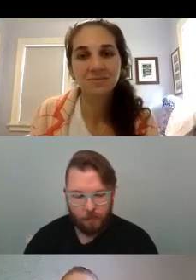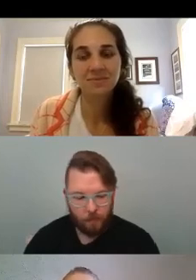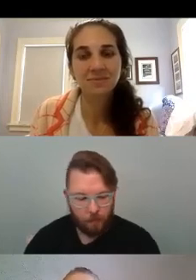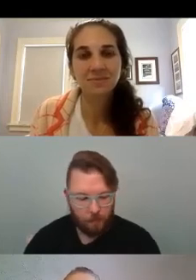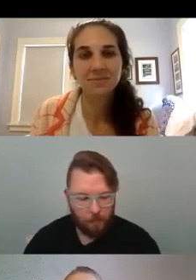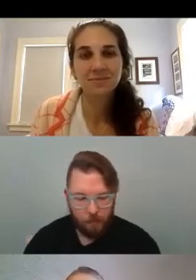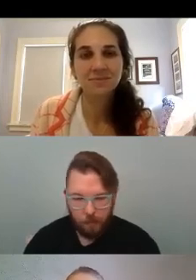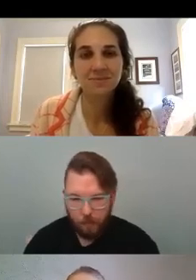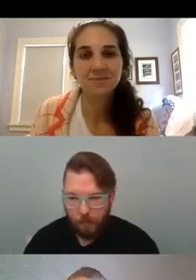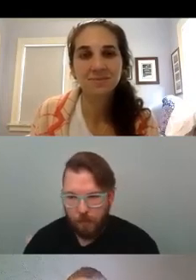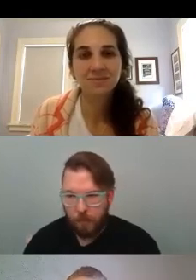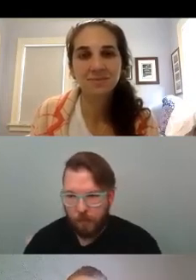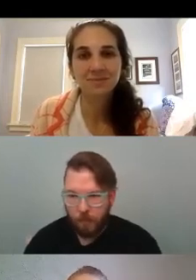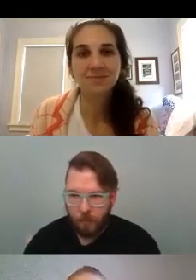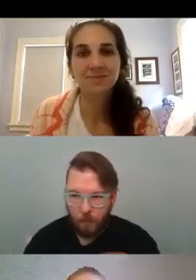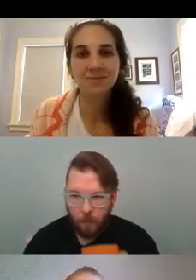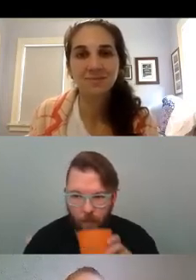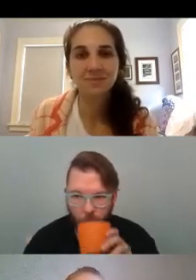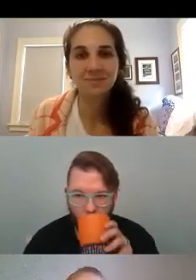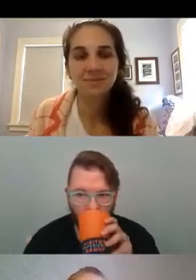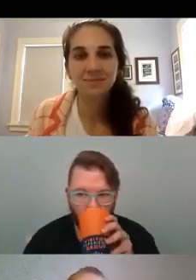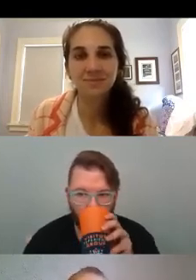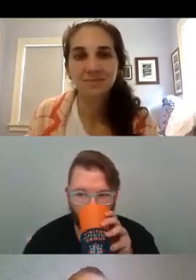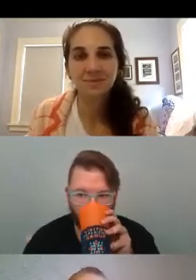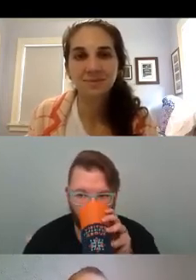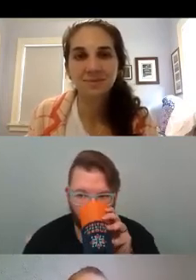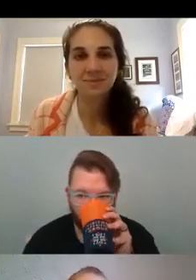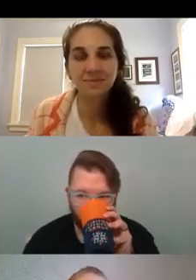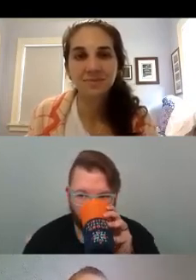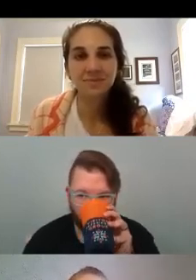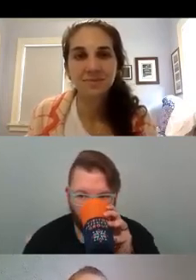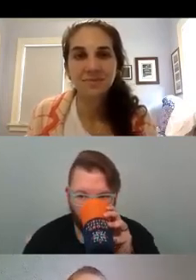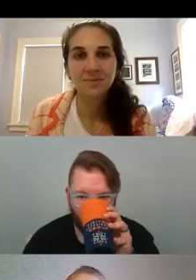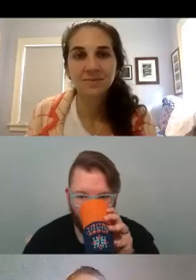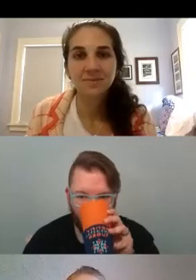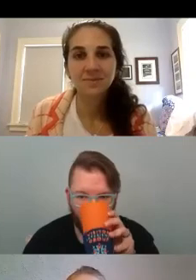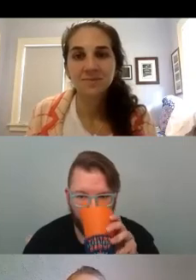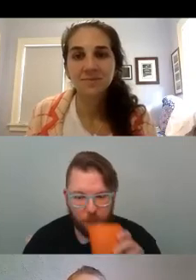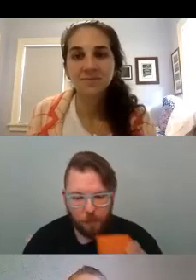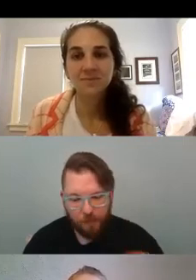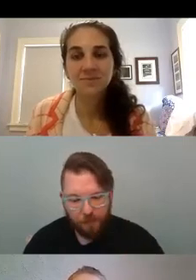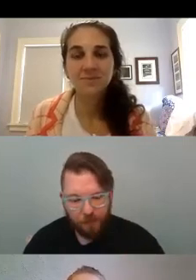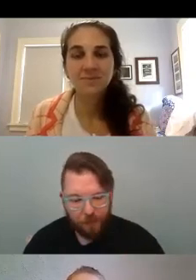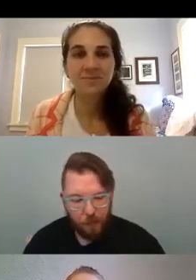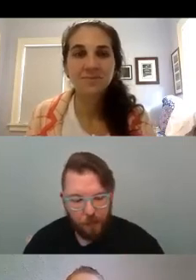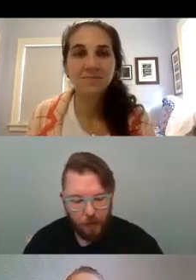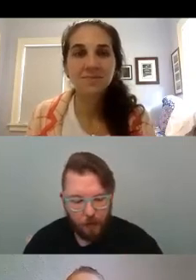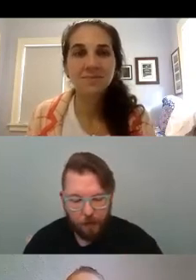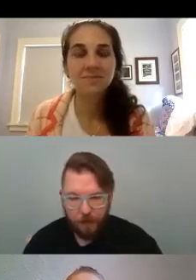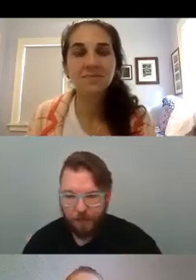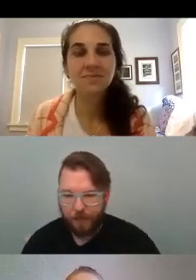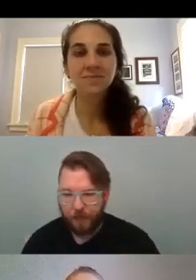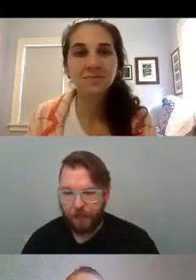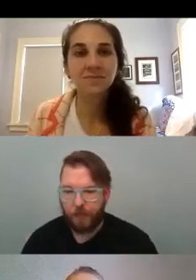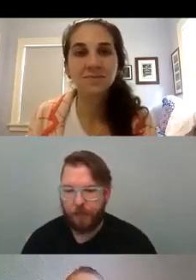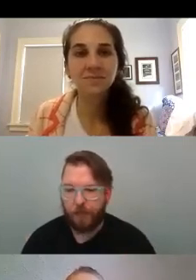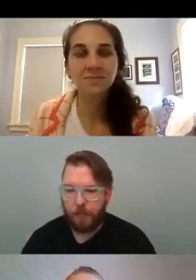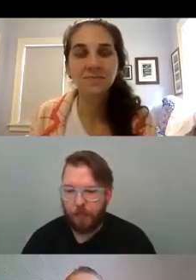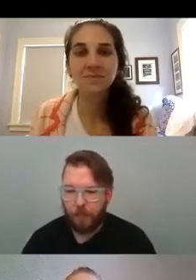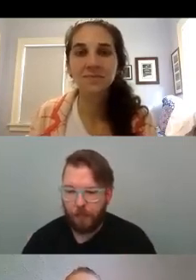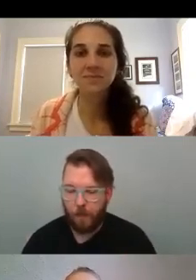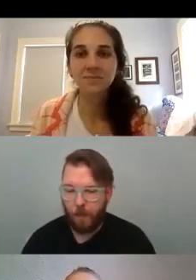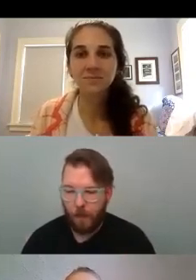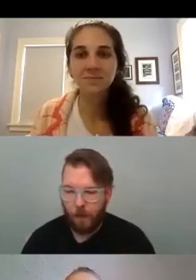through many changes and have had the pleasure to work with many different staff. So I really thought a lot